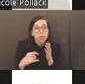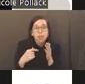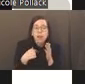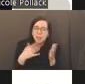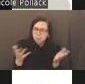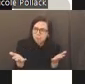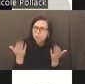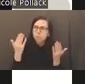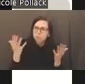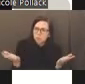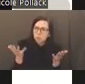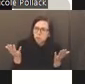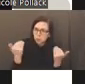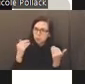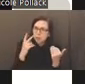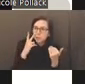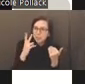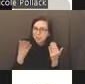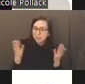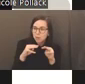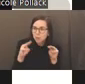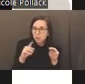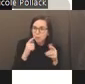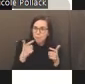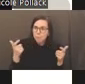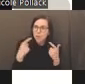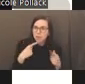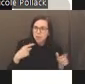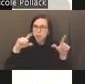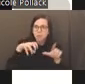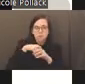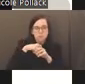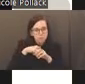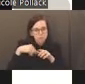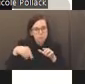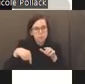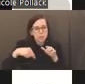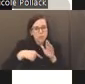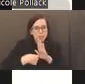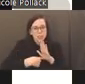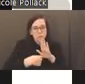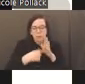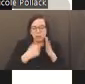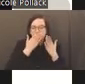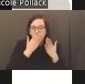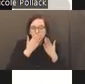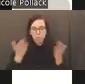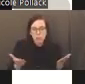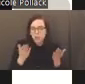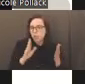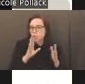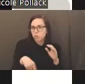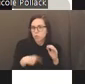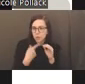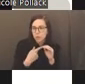to come to the museum and then check it out. It's a huge accomplishment to be a part of the exhibit. And thank you for being present, talking about